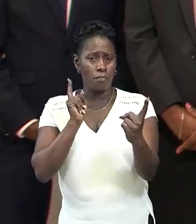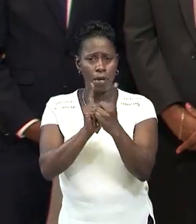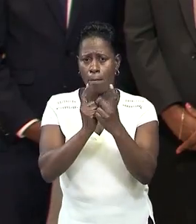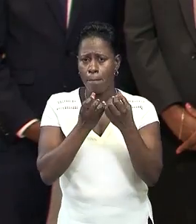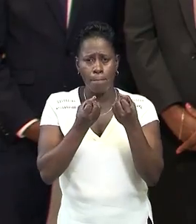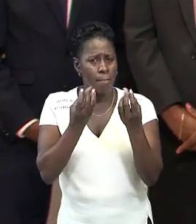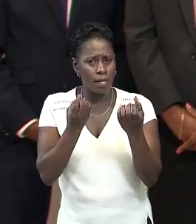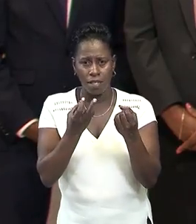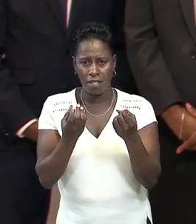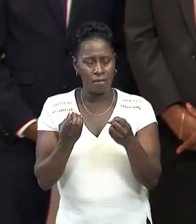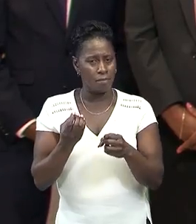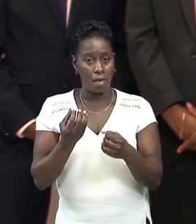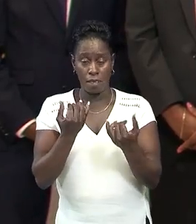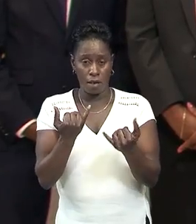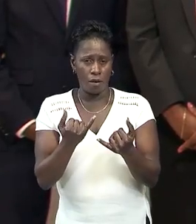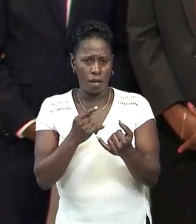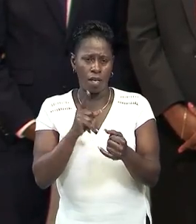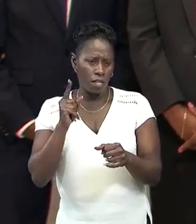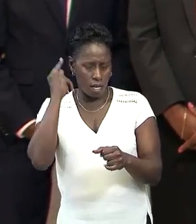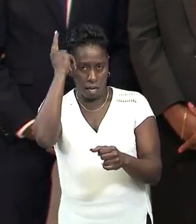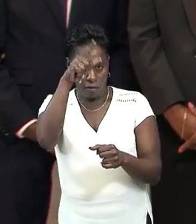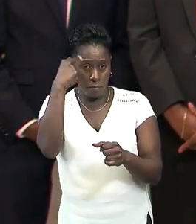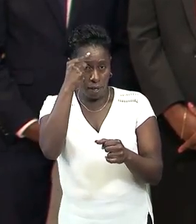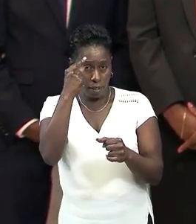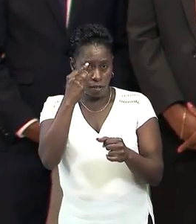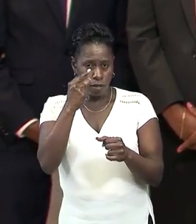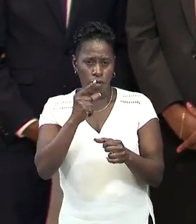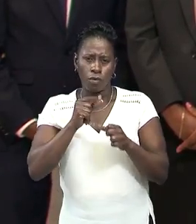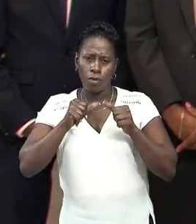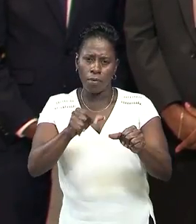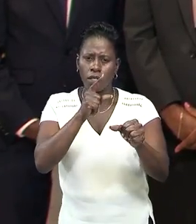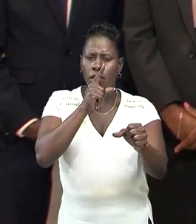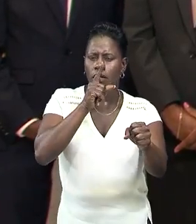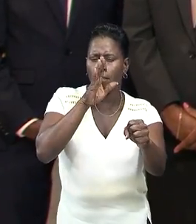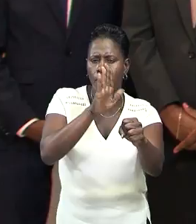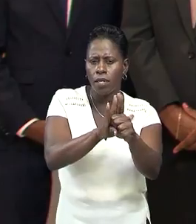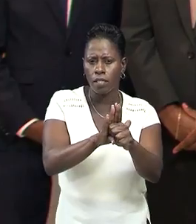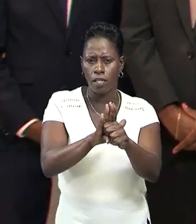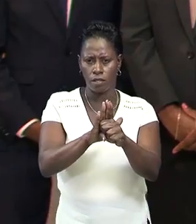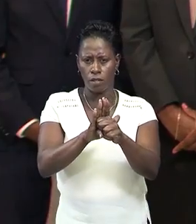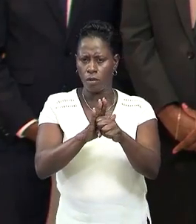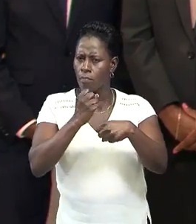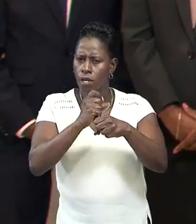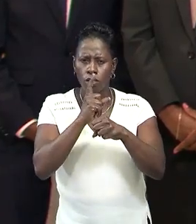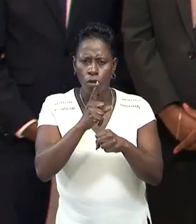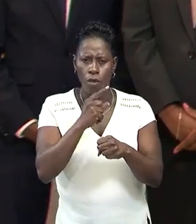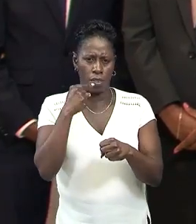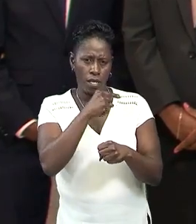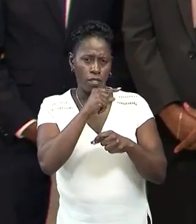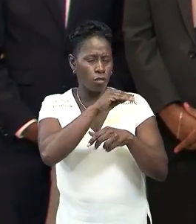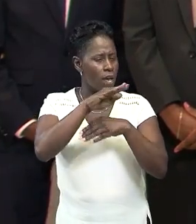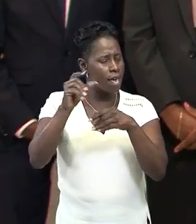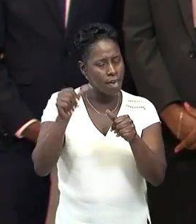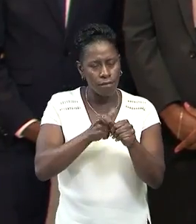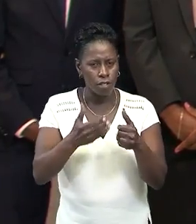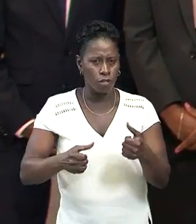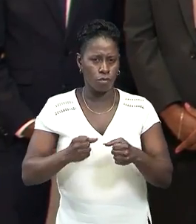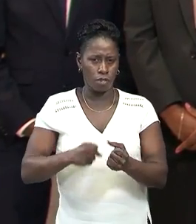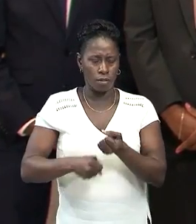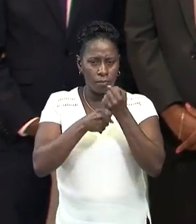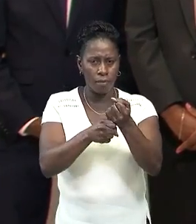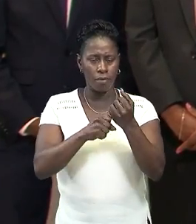them in recent days, and my government remains committed to ensure that we do everything to support,